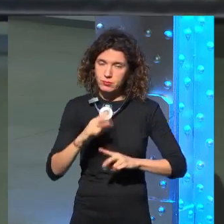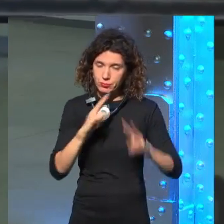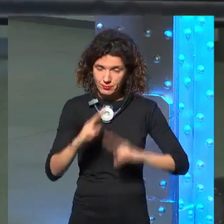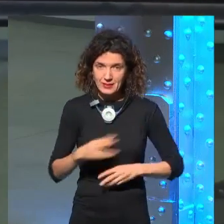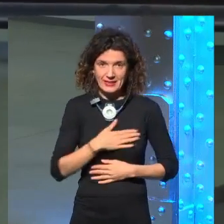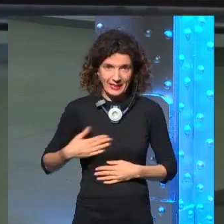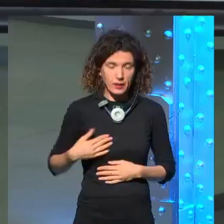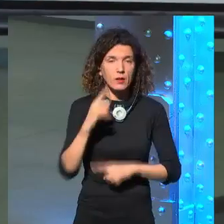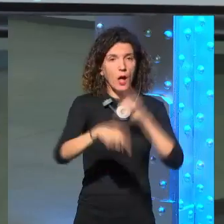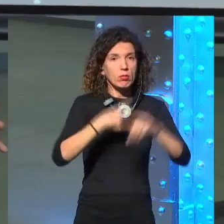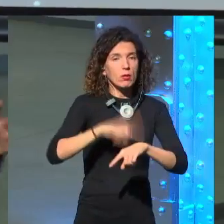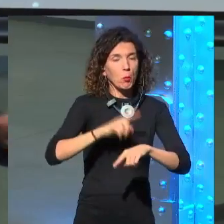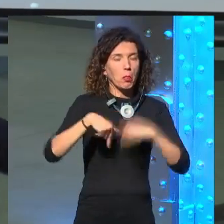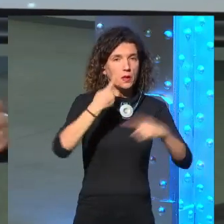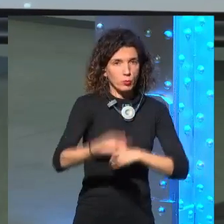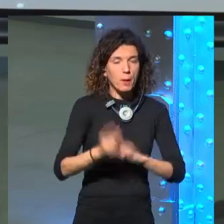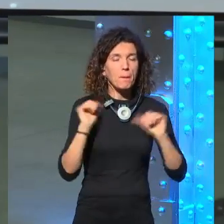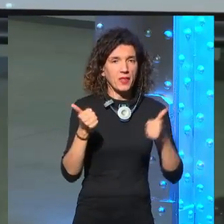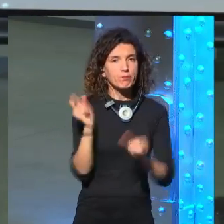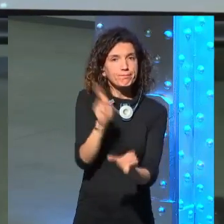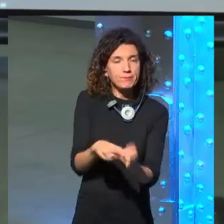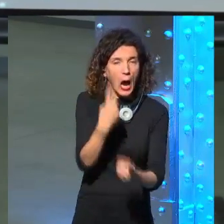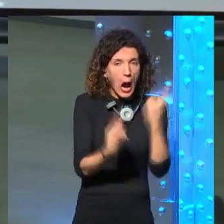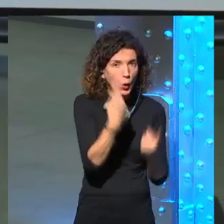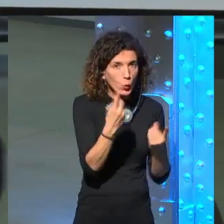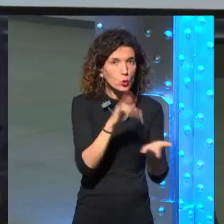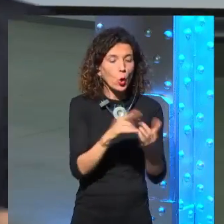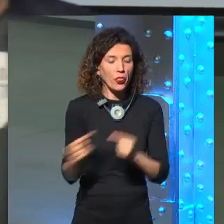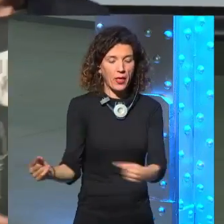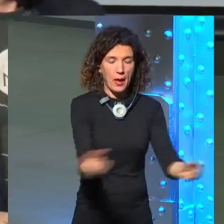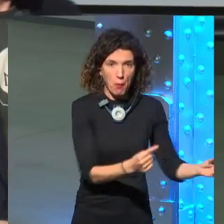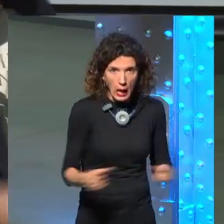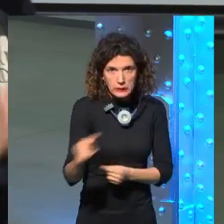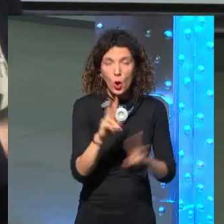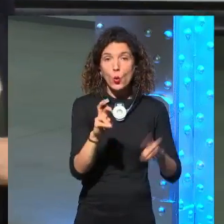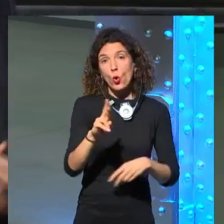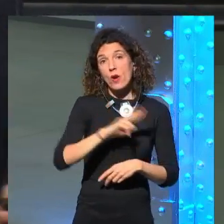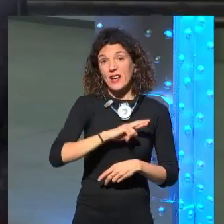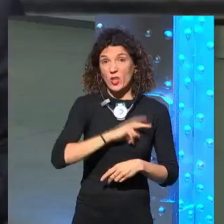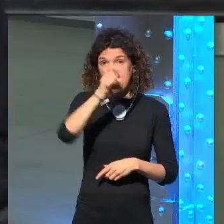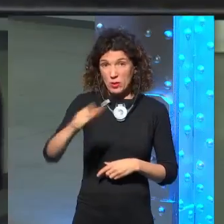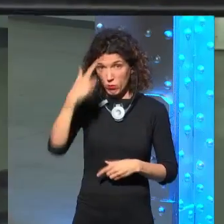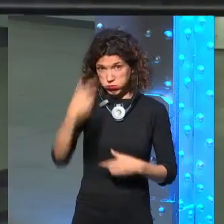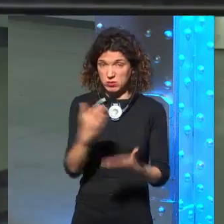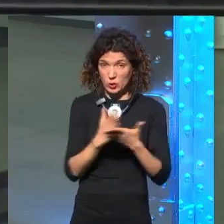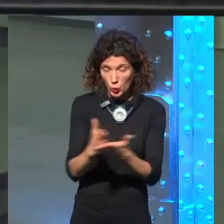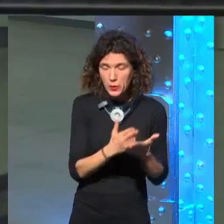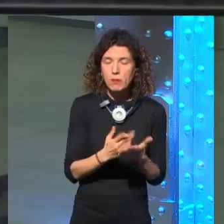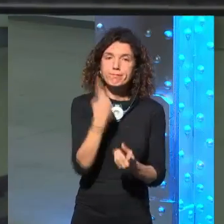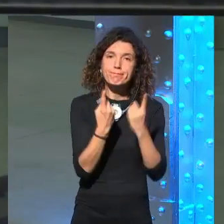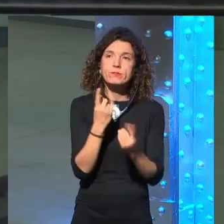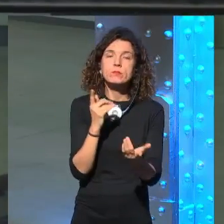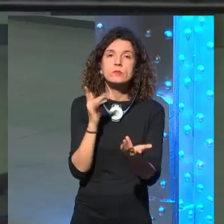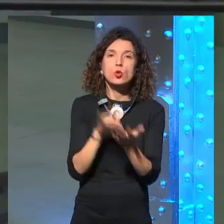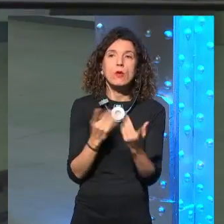I did engage in some debates with some theologians. In particular, I did a debate with the chief rabbi